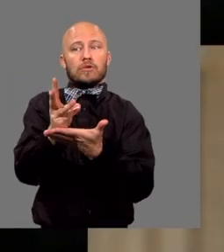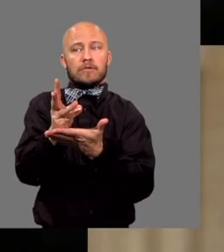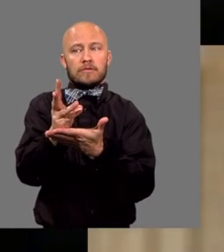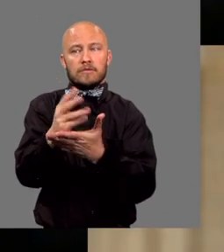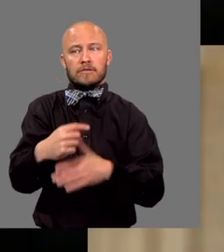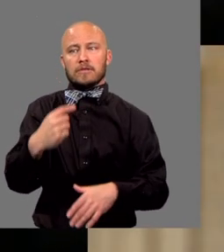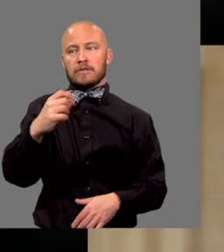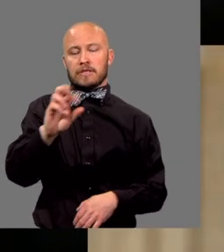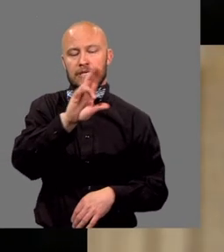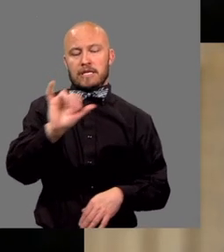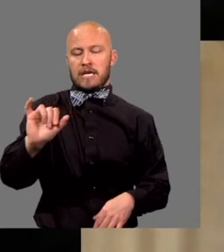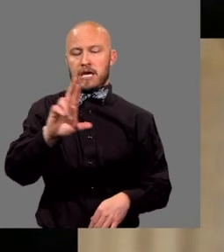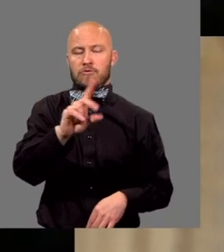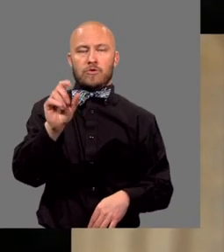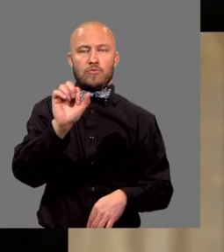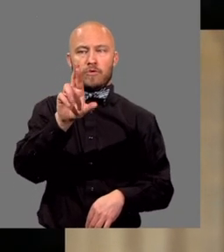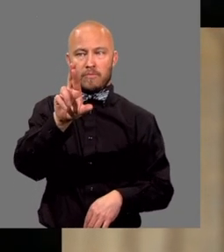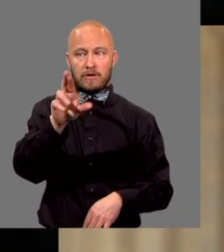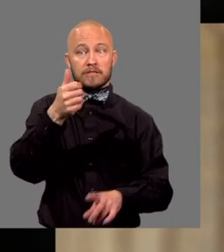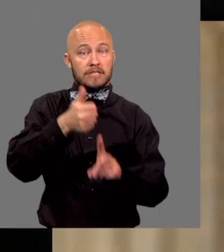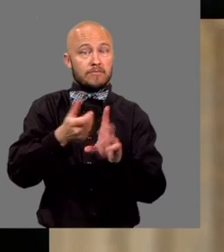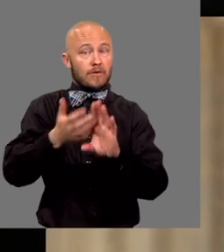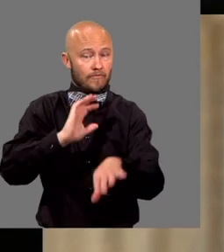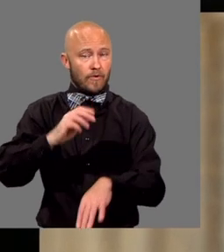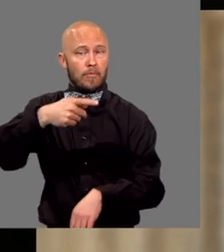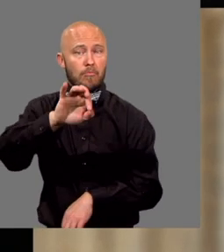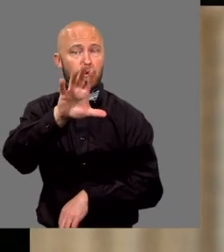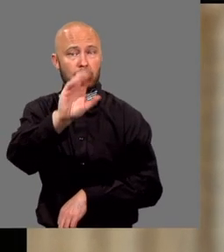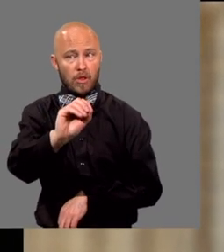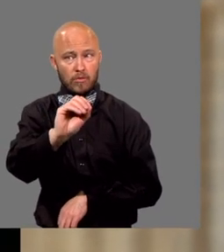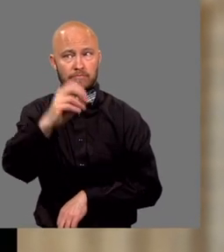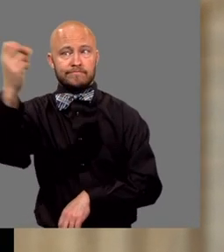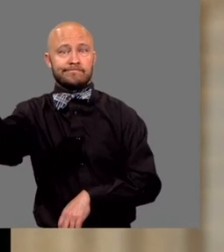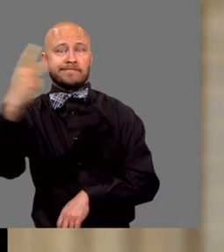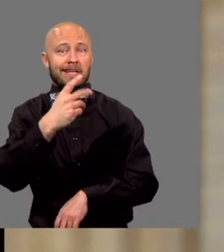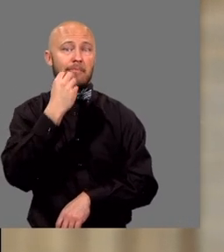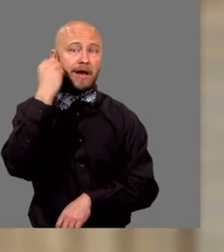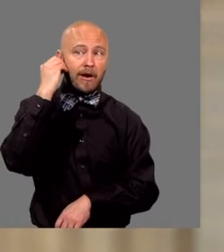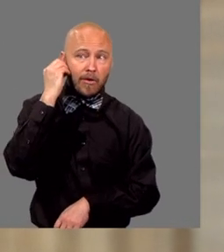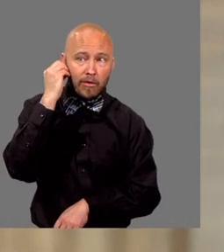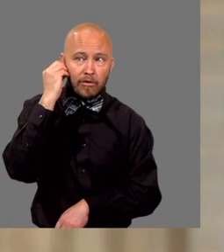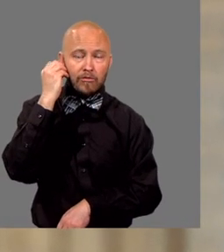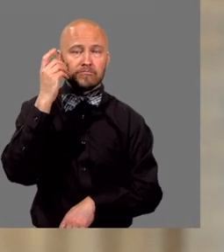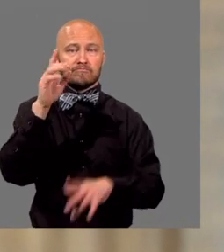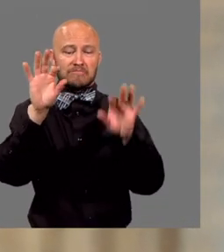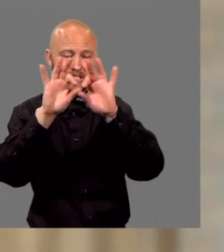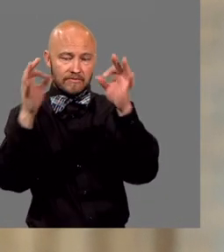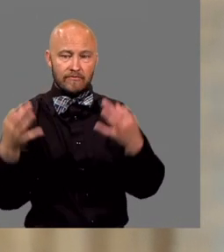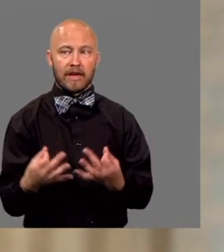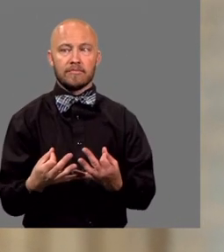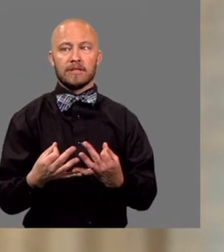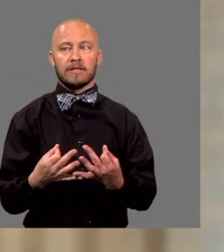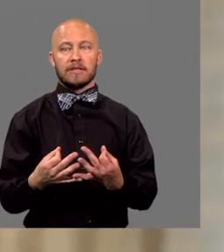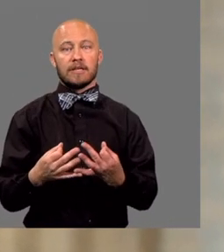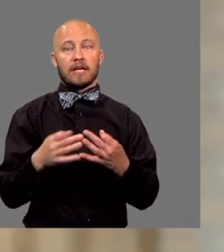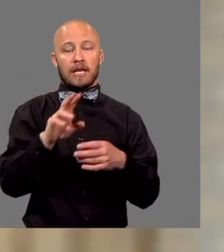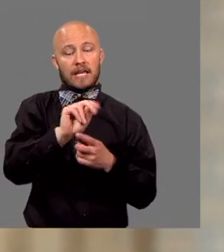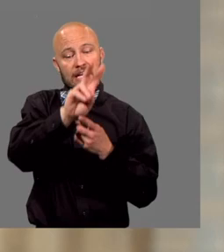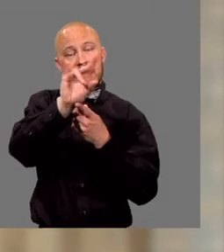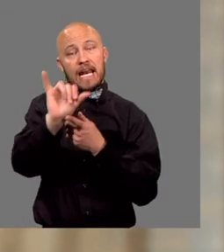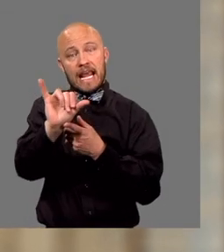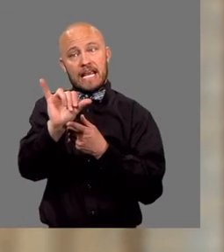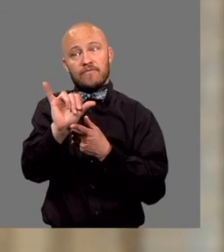worker. Gary Ramirez is a Pueblo native. He returned to his hometown with his family when his